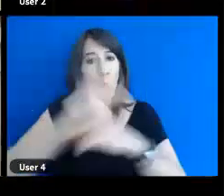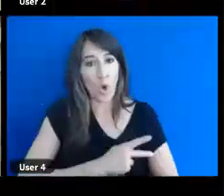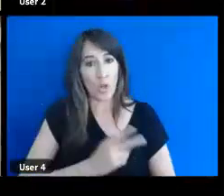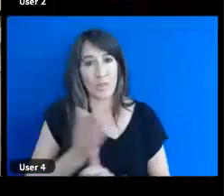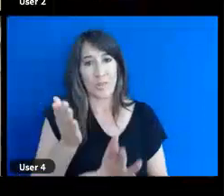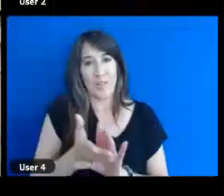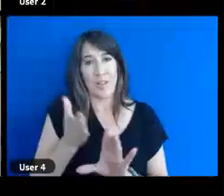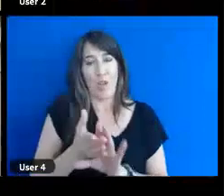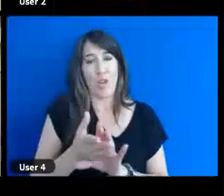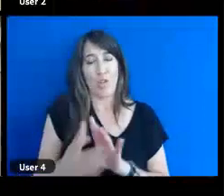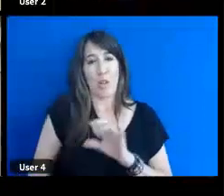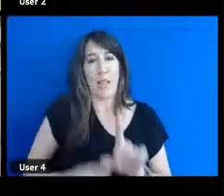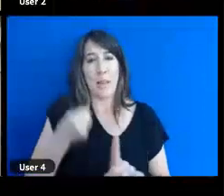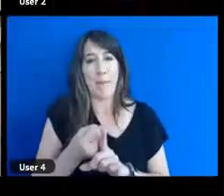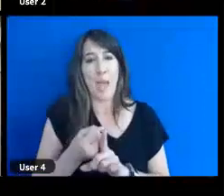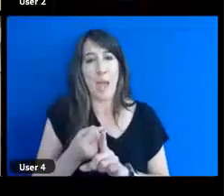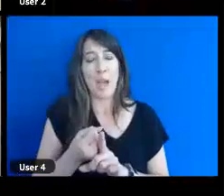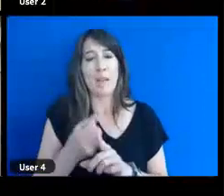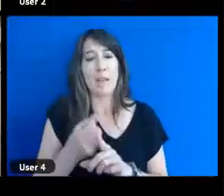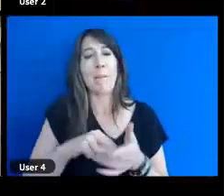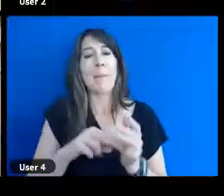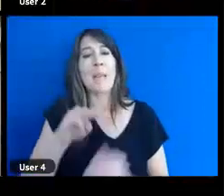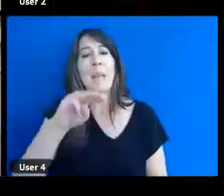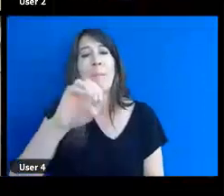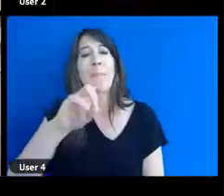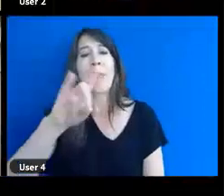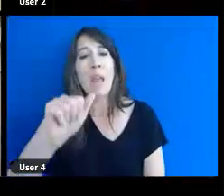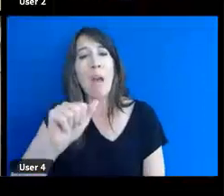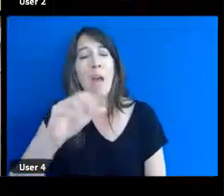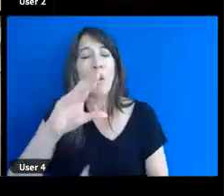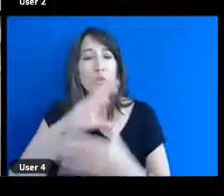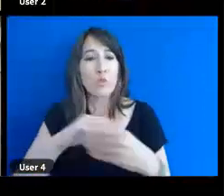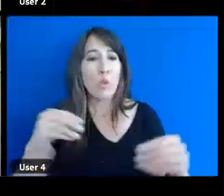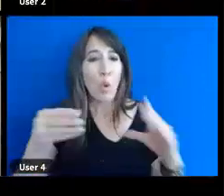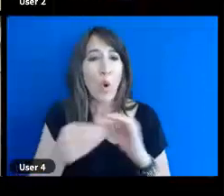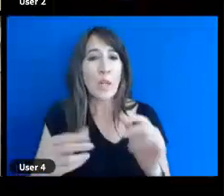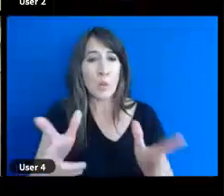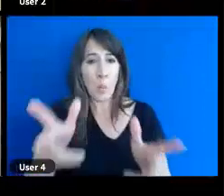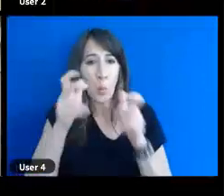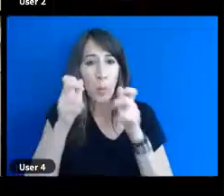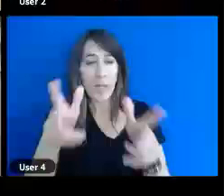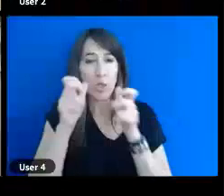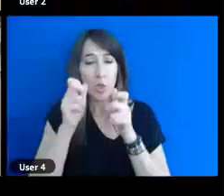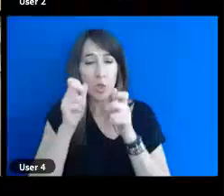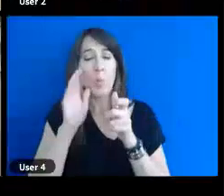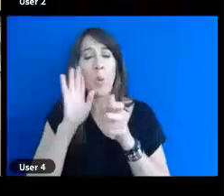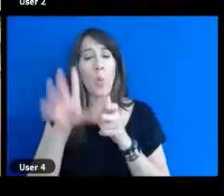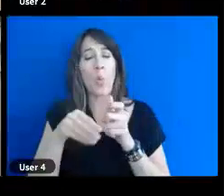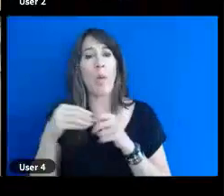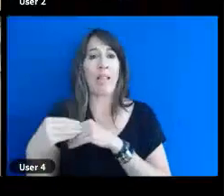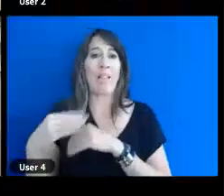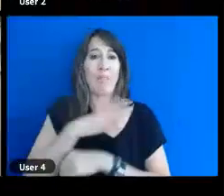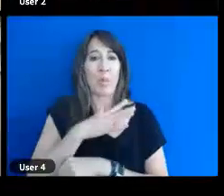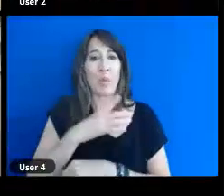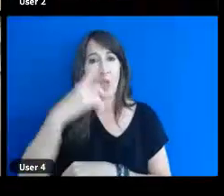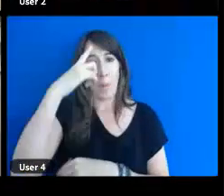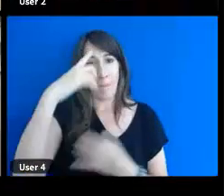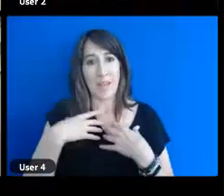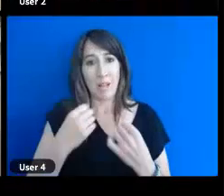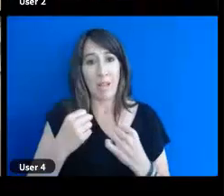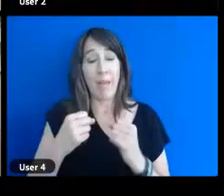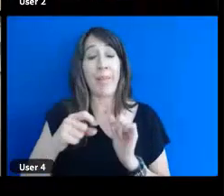a frightening thing to learn. It just shows how, the media and the stories that we